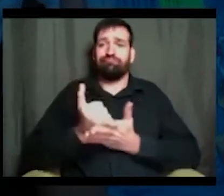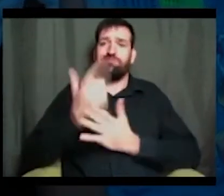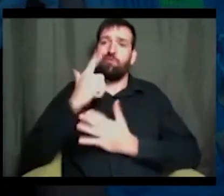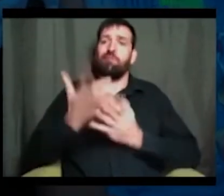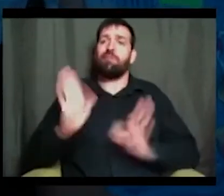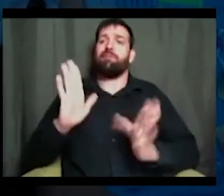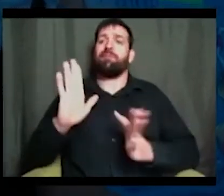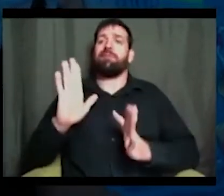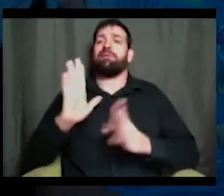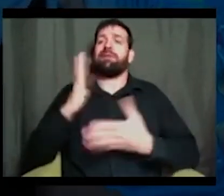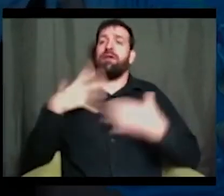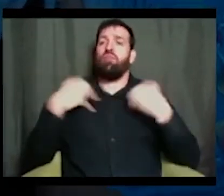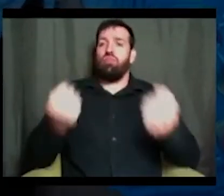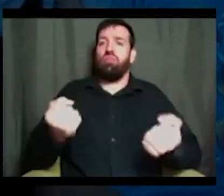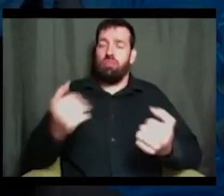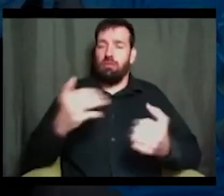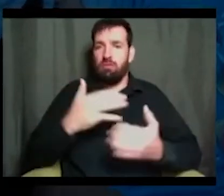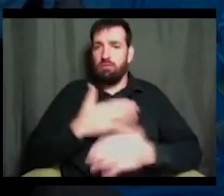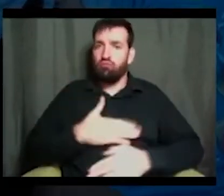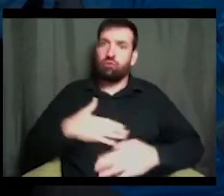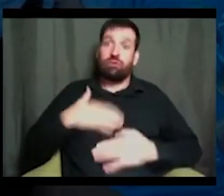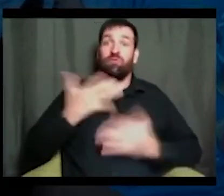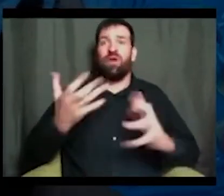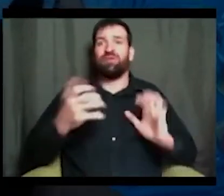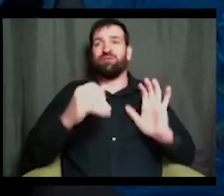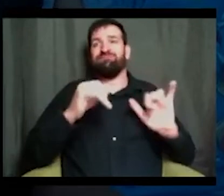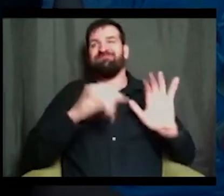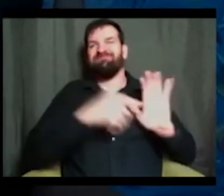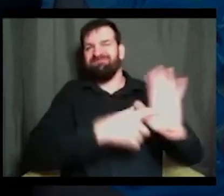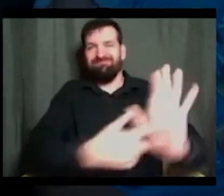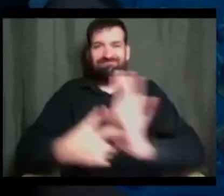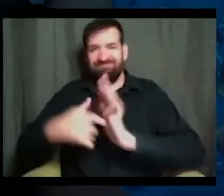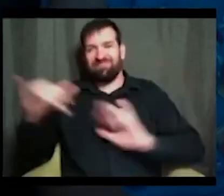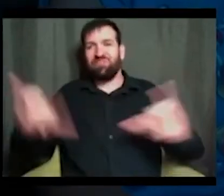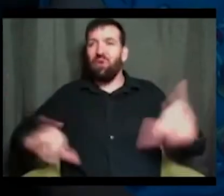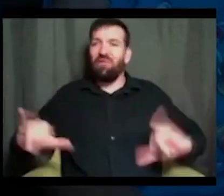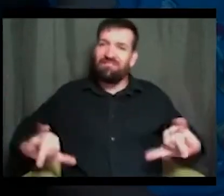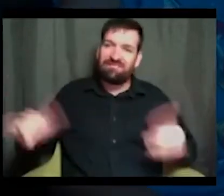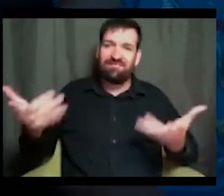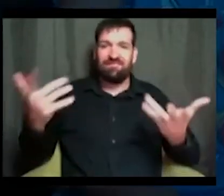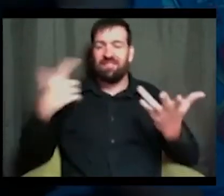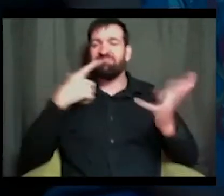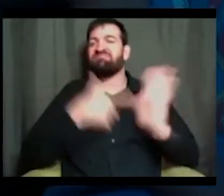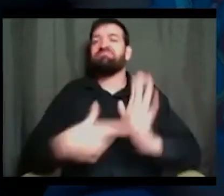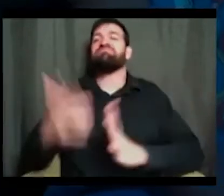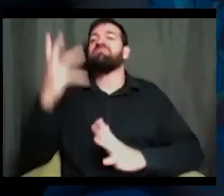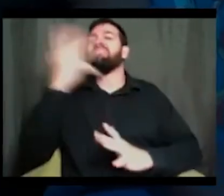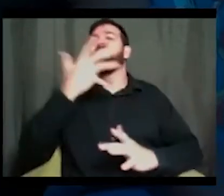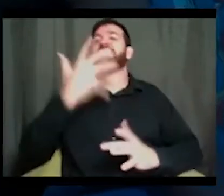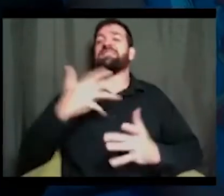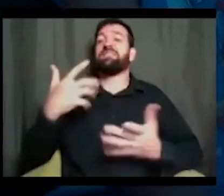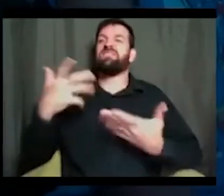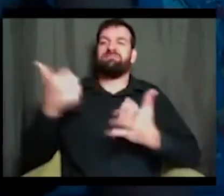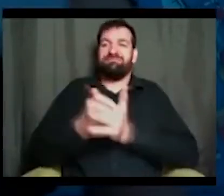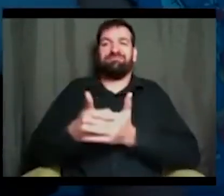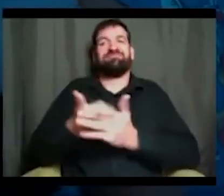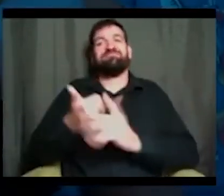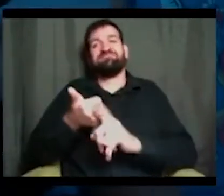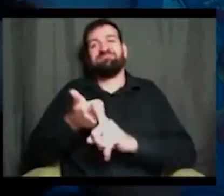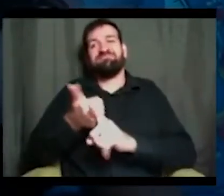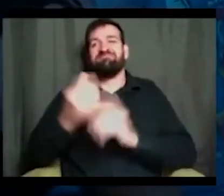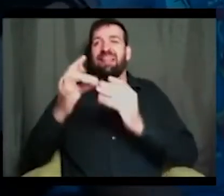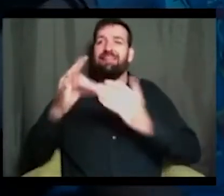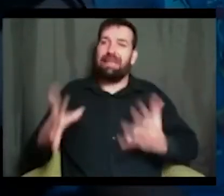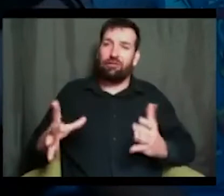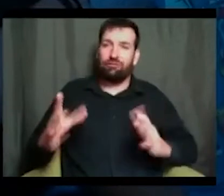appreciate that. And we just want to show them off and show their faces and let them be leaders in our community. So get those sent in this